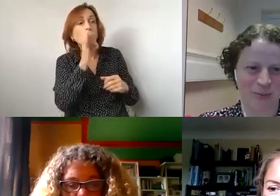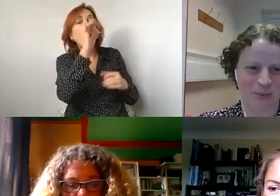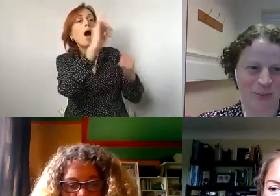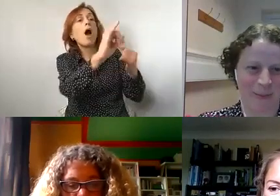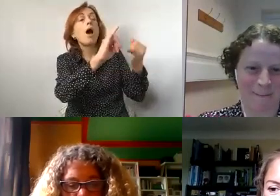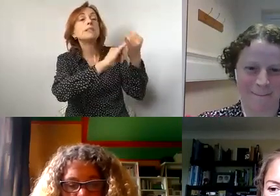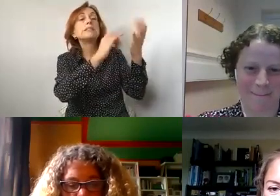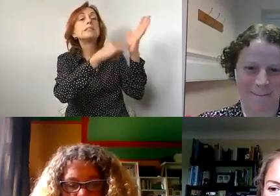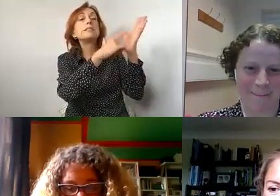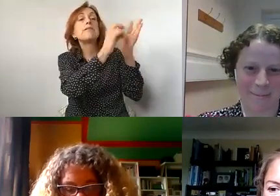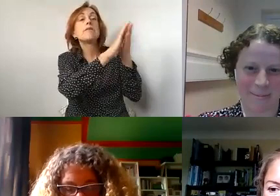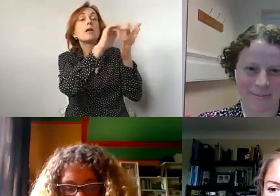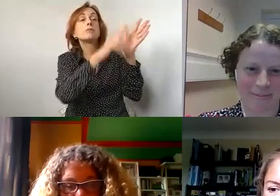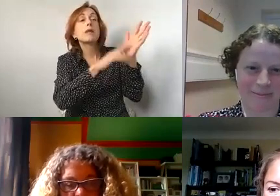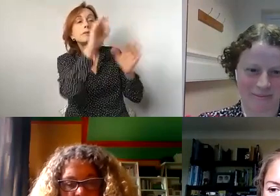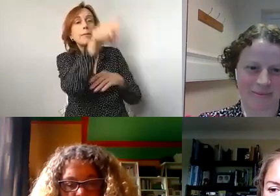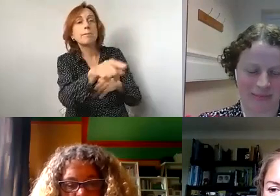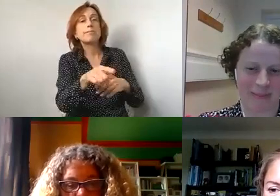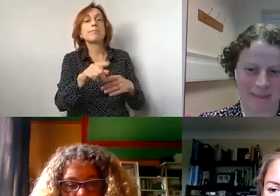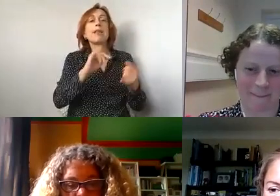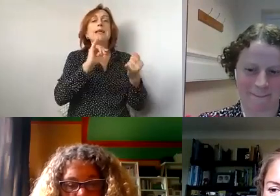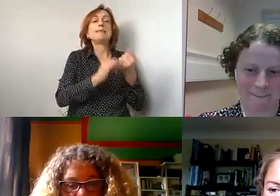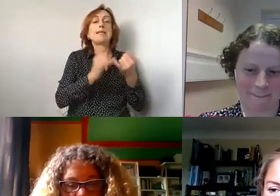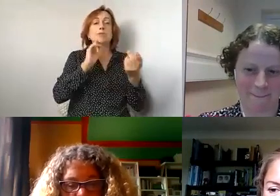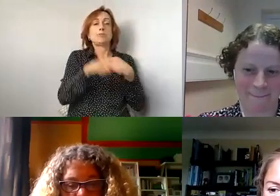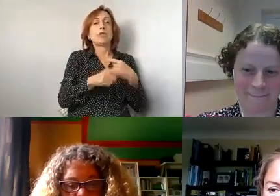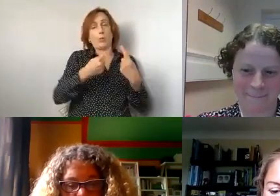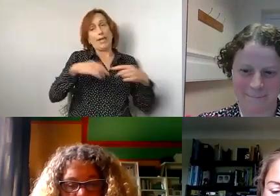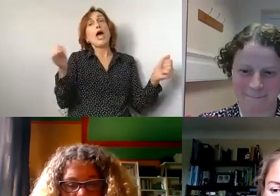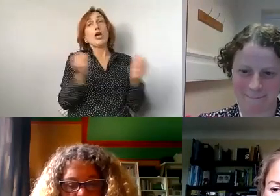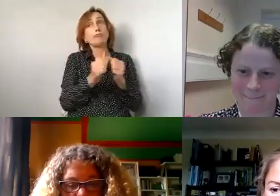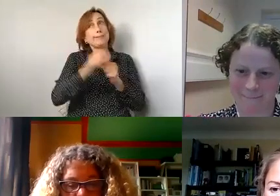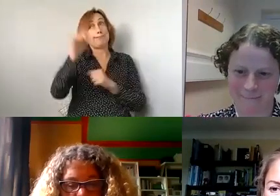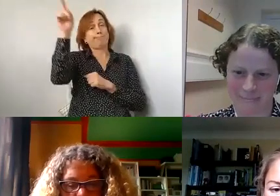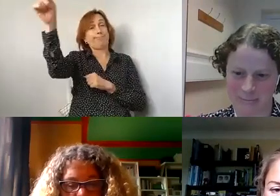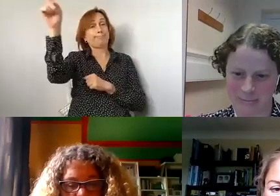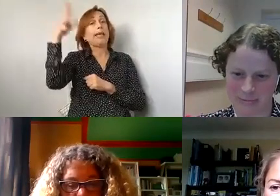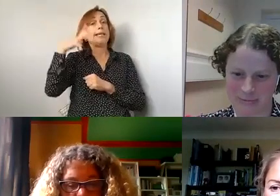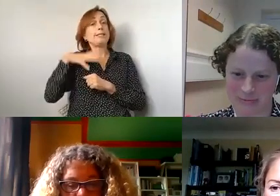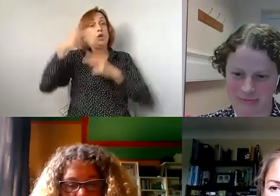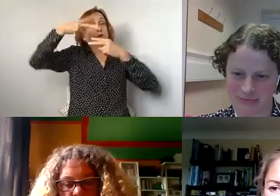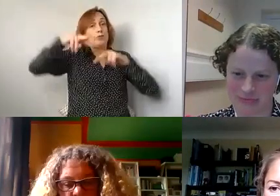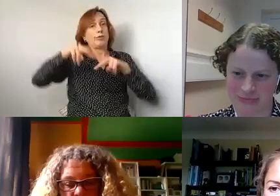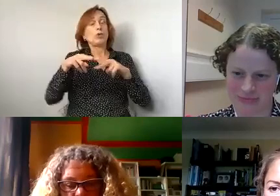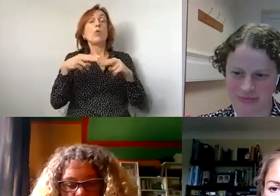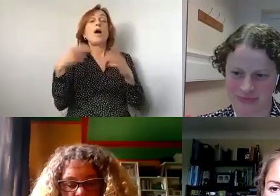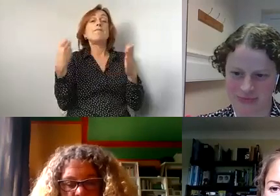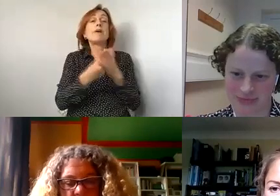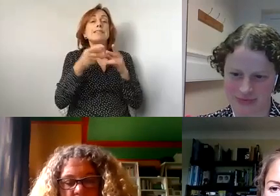Yeah, I mean, I think we agree that that the government does need to look at the funding system for supporting children in